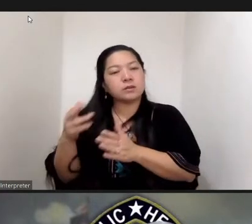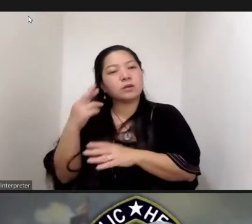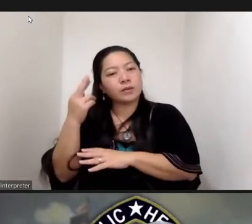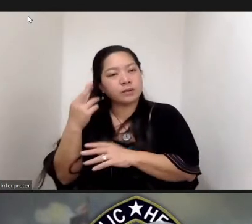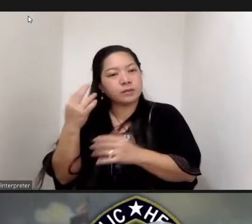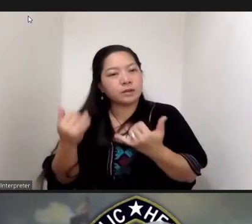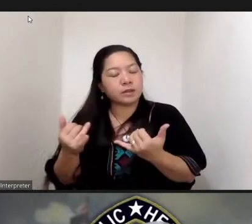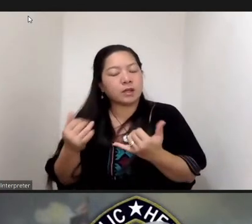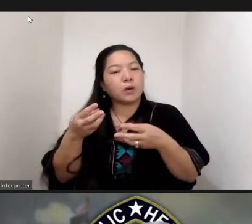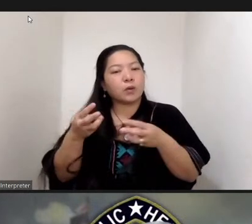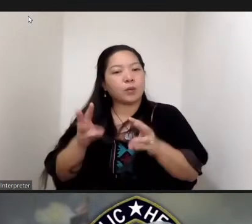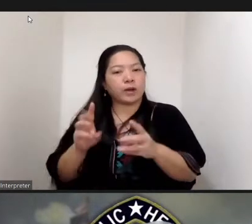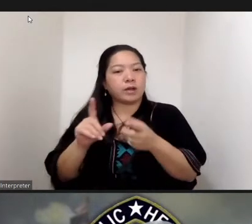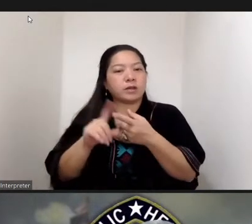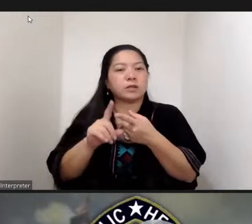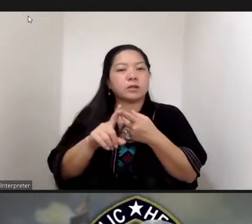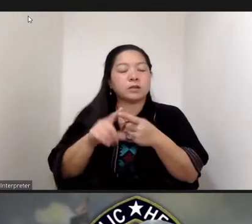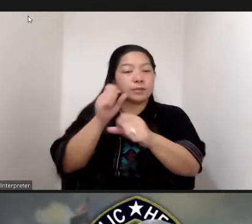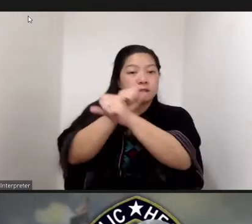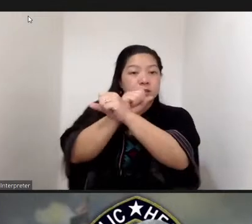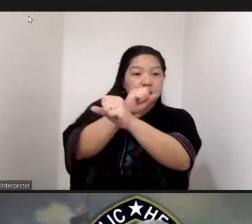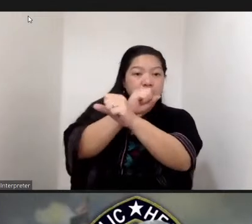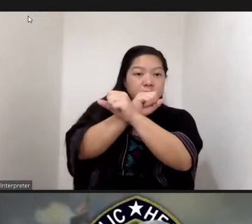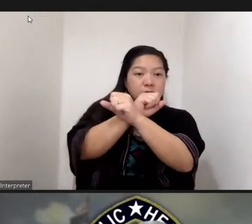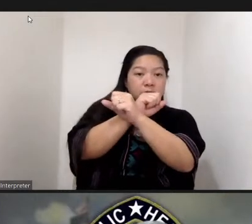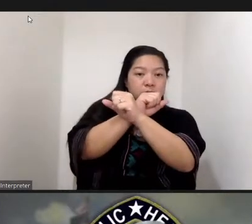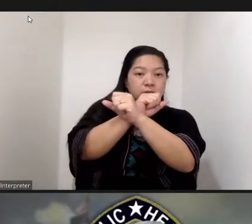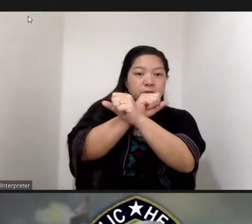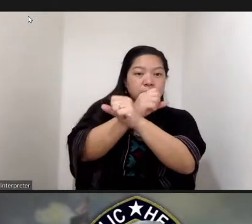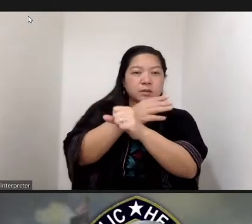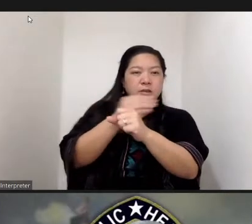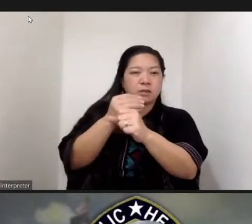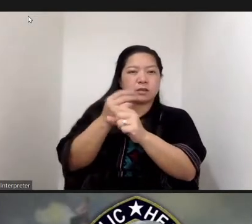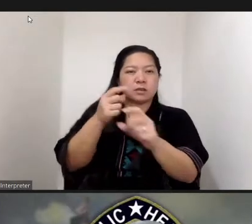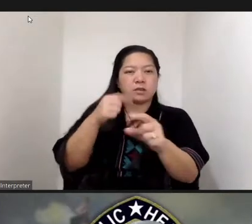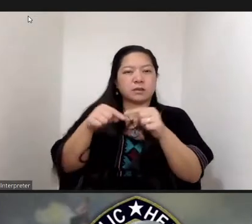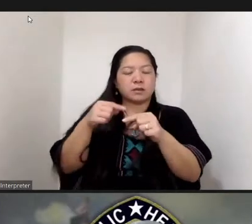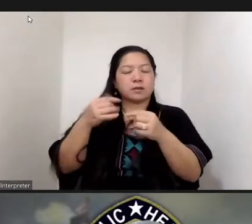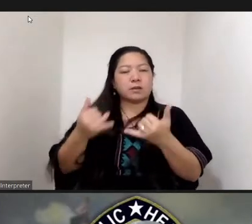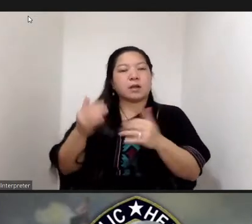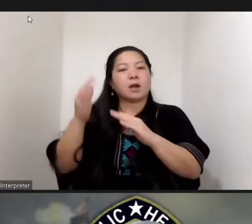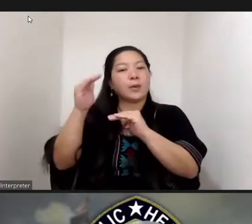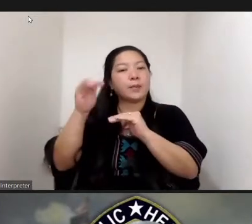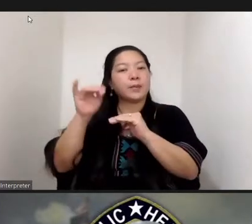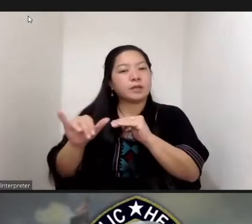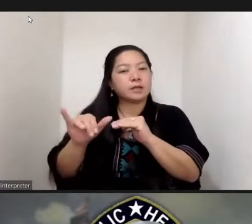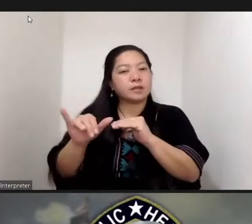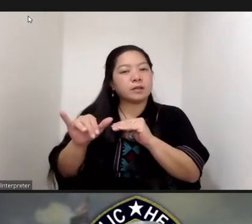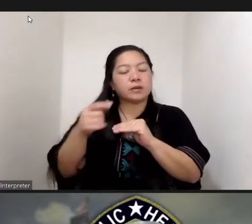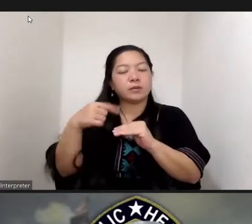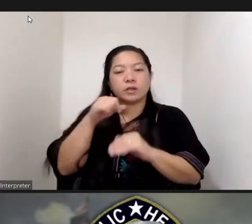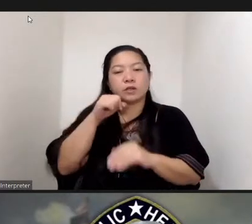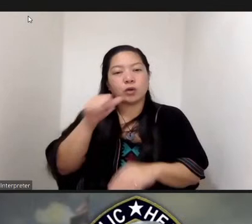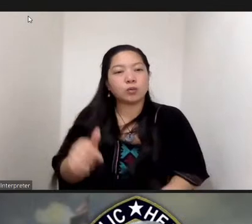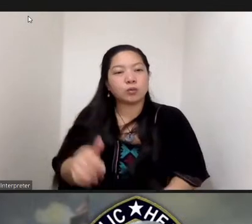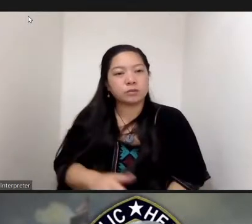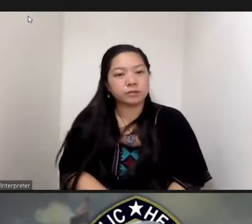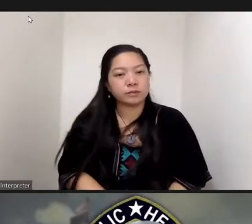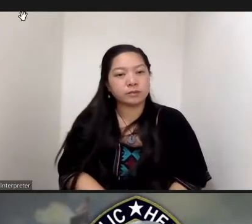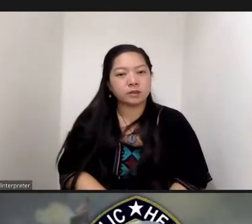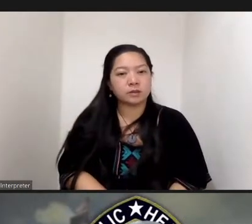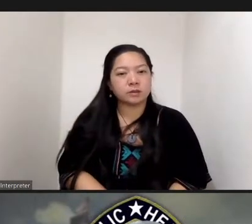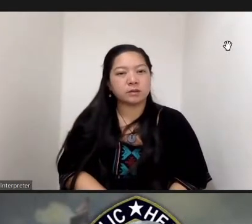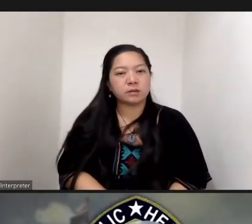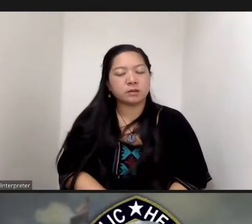reasonable way to protect and to go back. I'm hoping that we don't. You